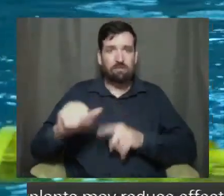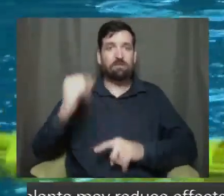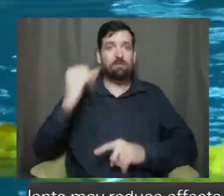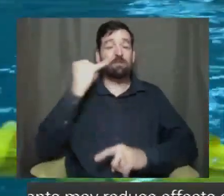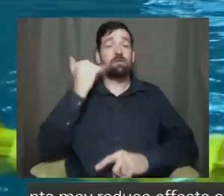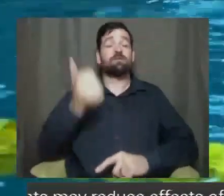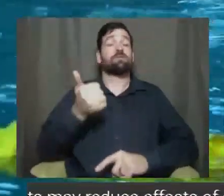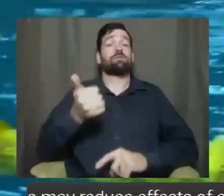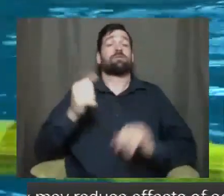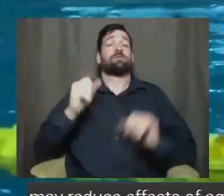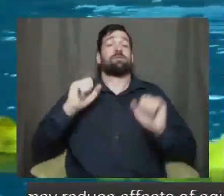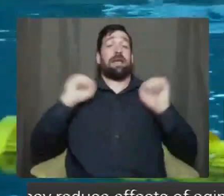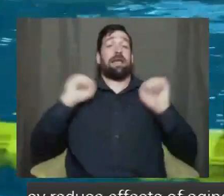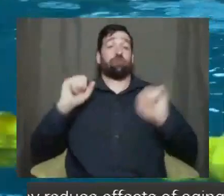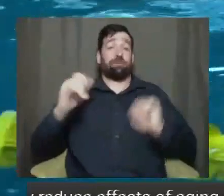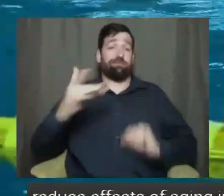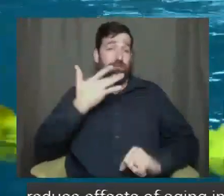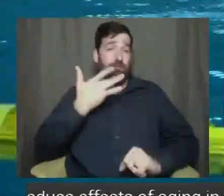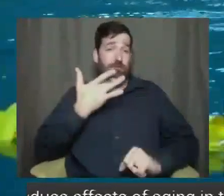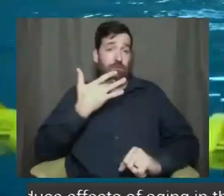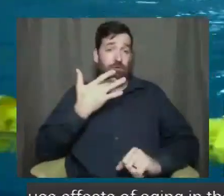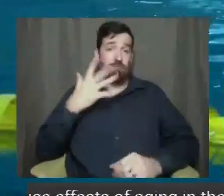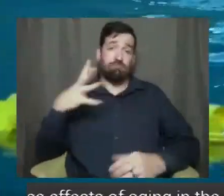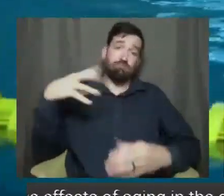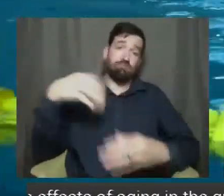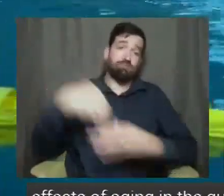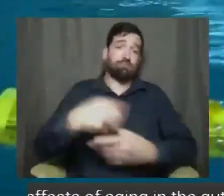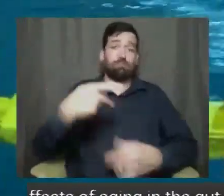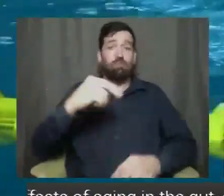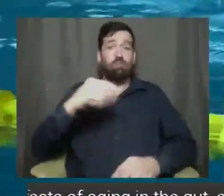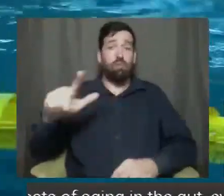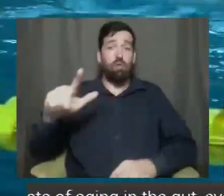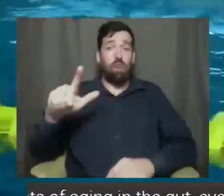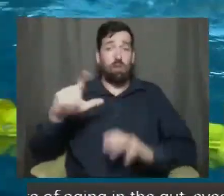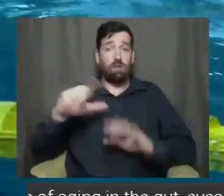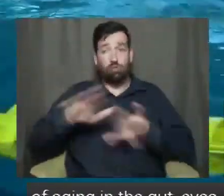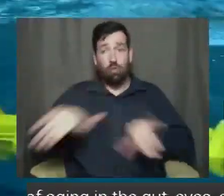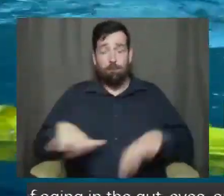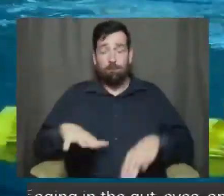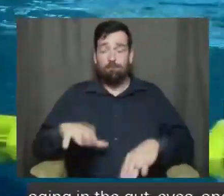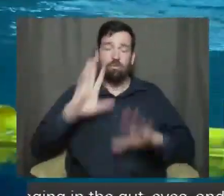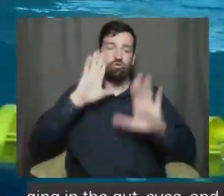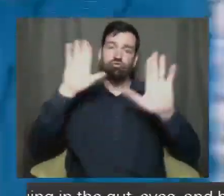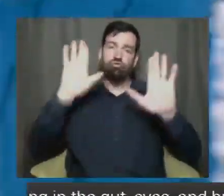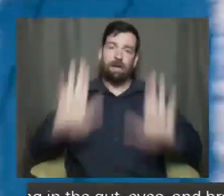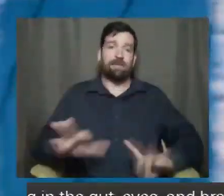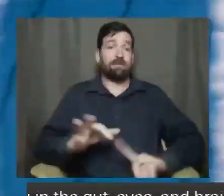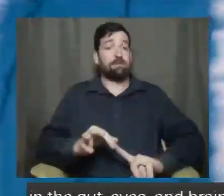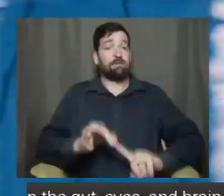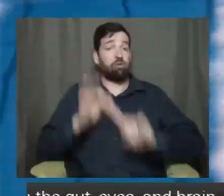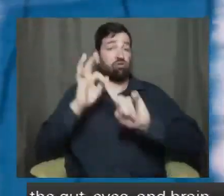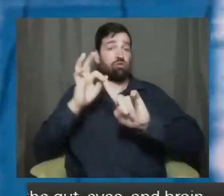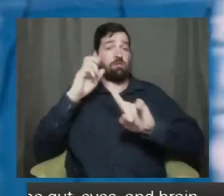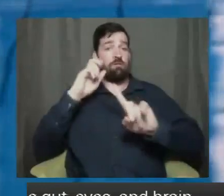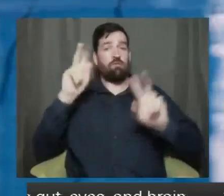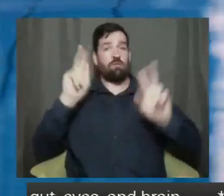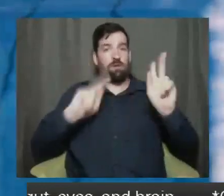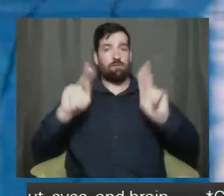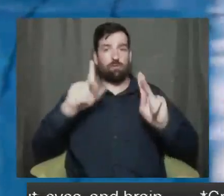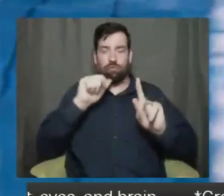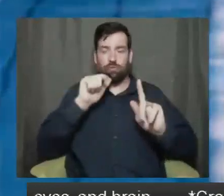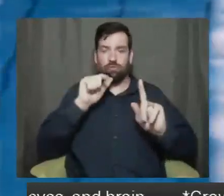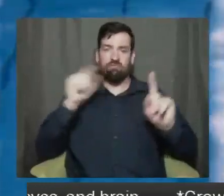exercise of choice is getting into a pool and swimming, that's great, and it's especially good for people that have painful joints. If they